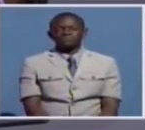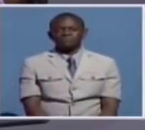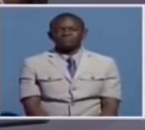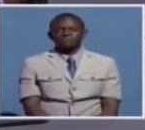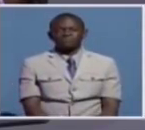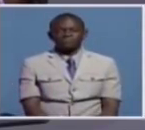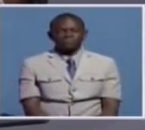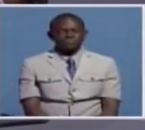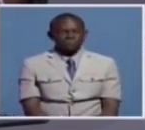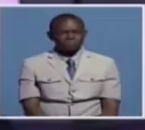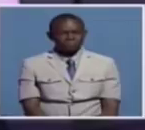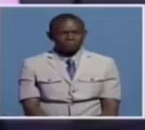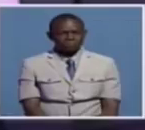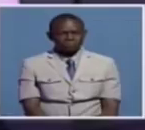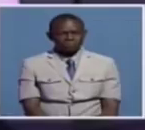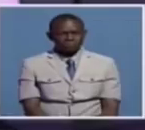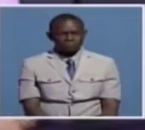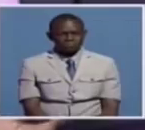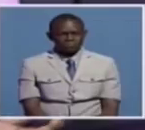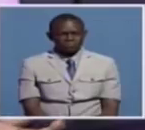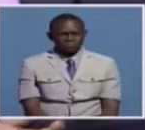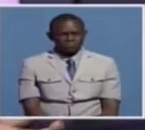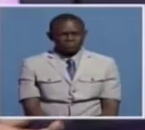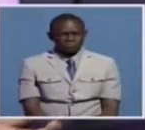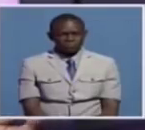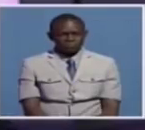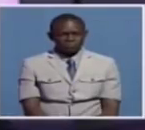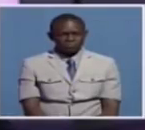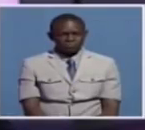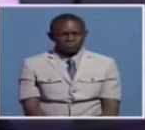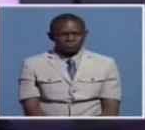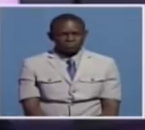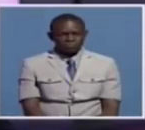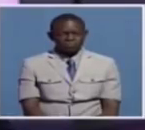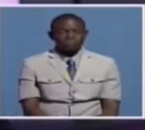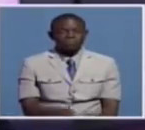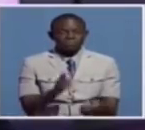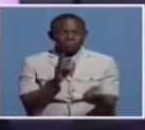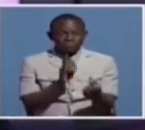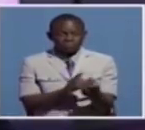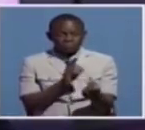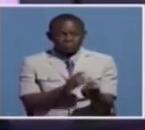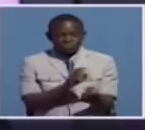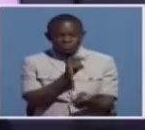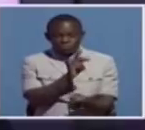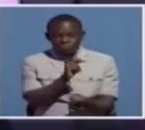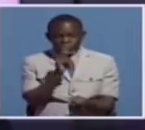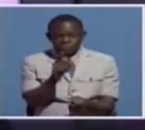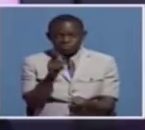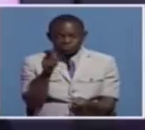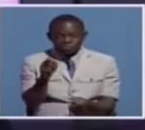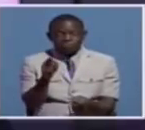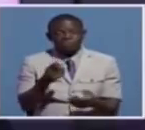stands another strong point for Dr. Kaunda. Yes. He came out and yes. confessed that yes. At that